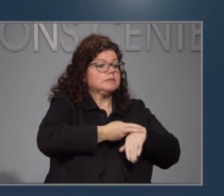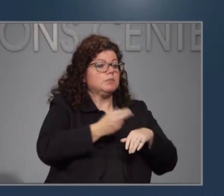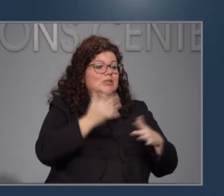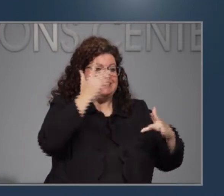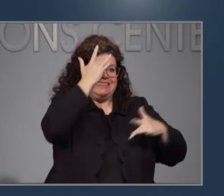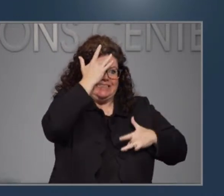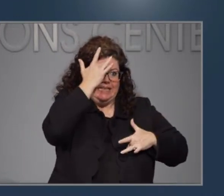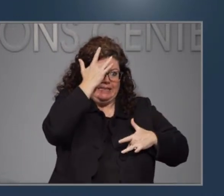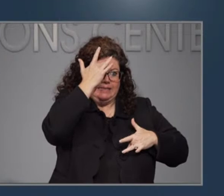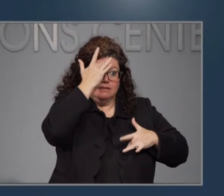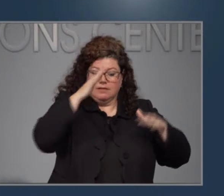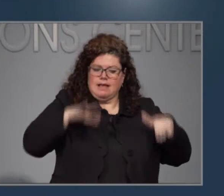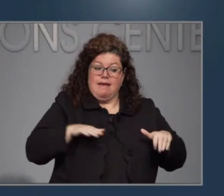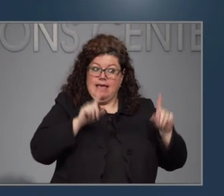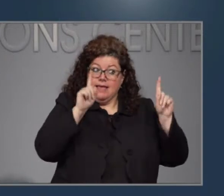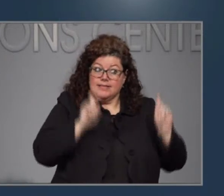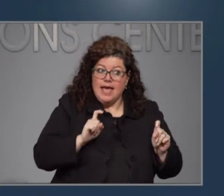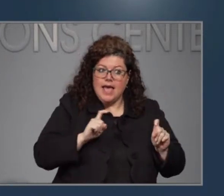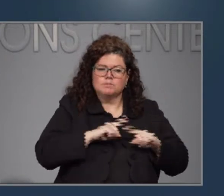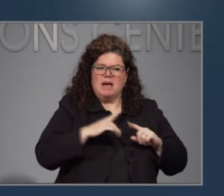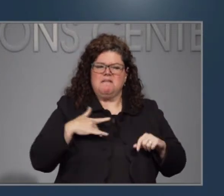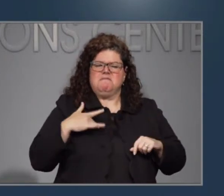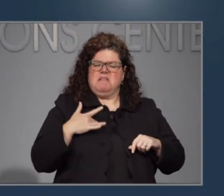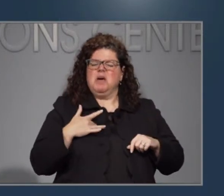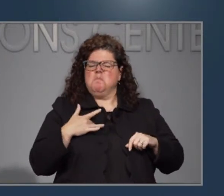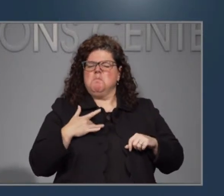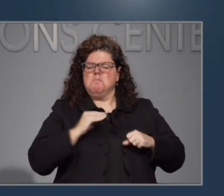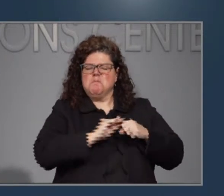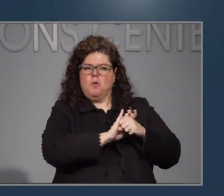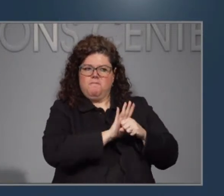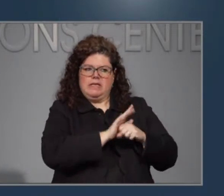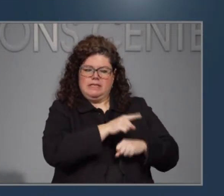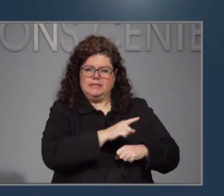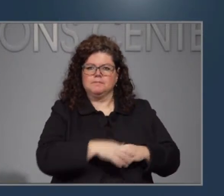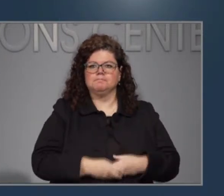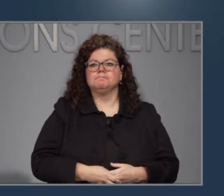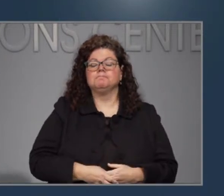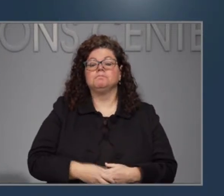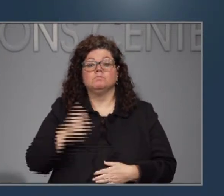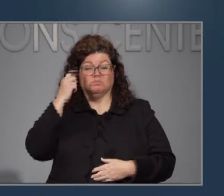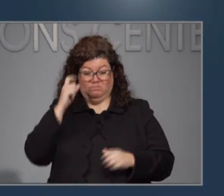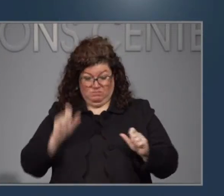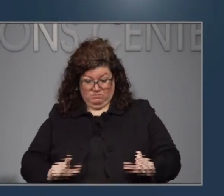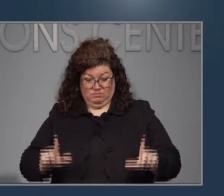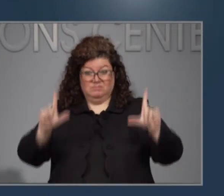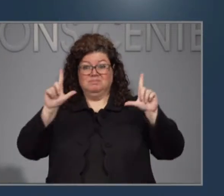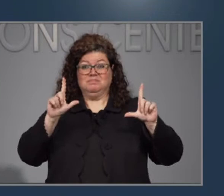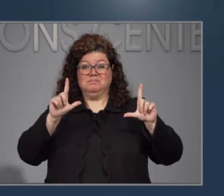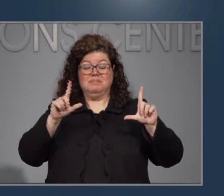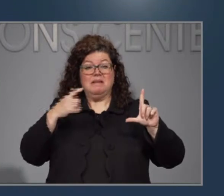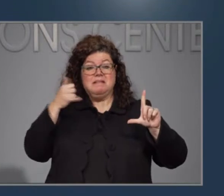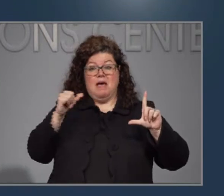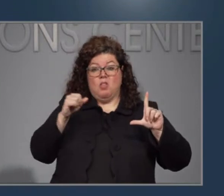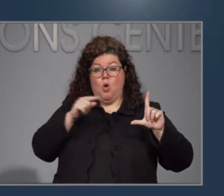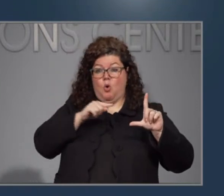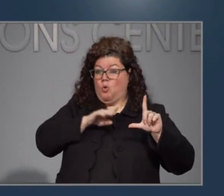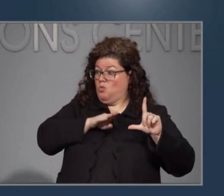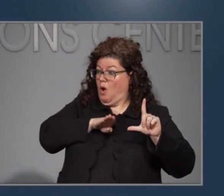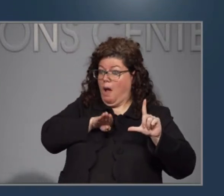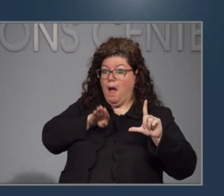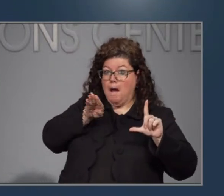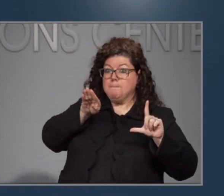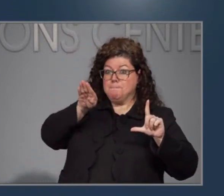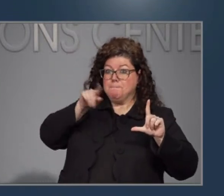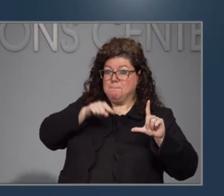as an early detection mechanism. And looking at the yellow line, you can see there is a small uptick at the right-hand side of